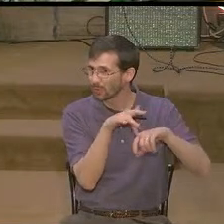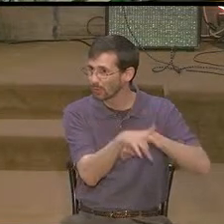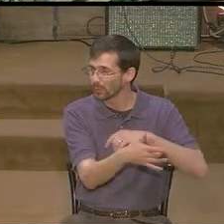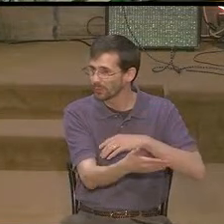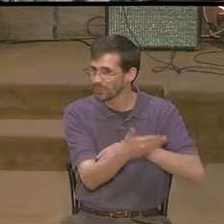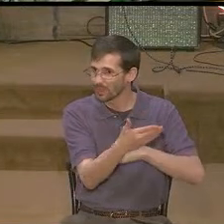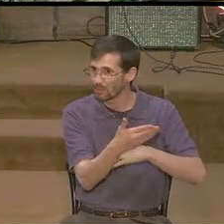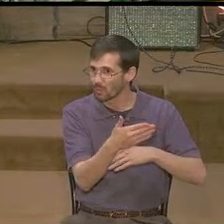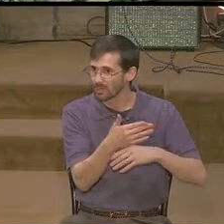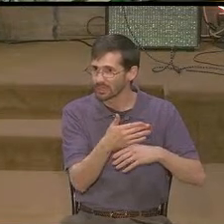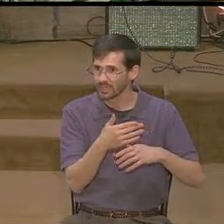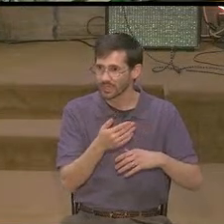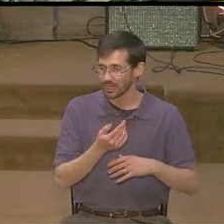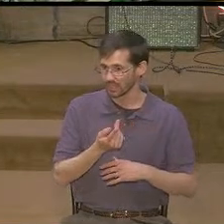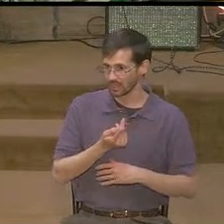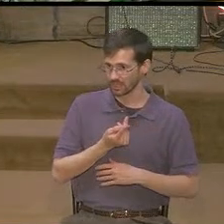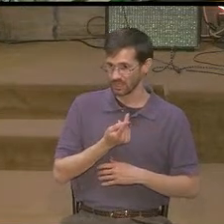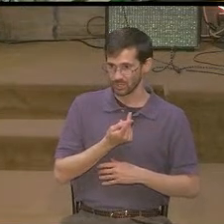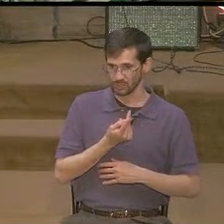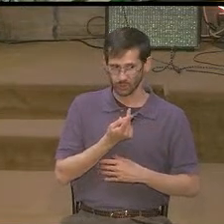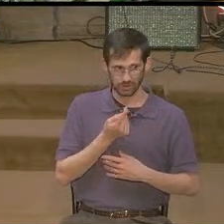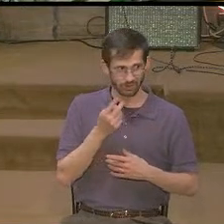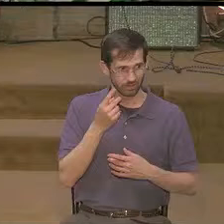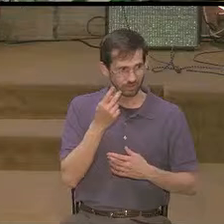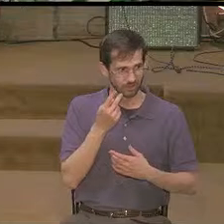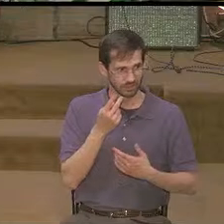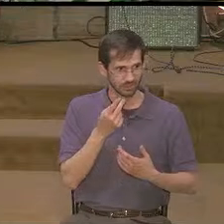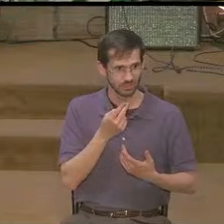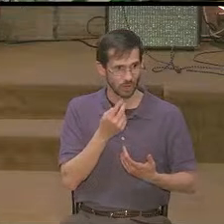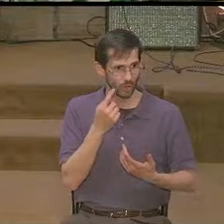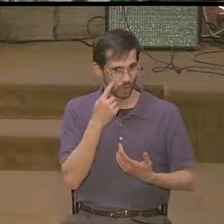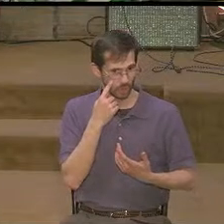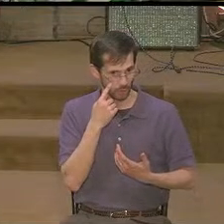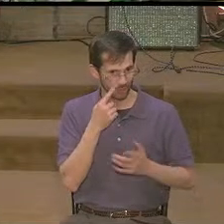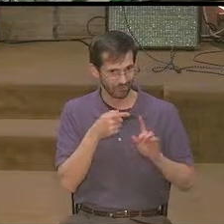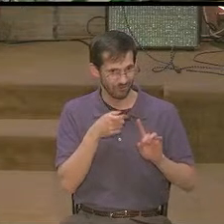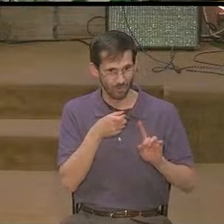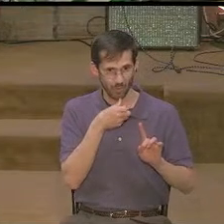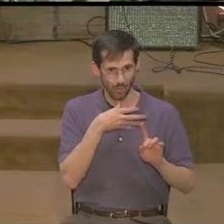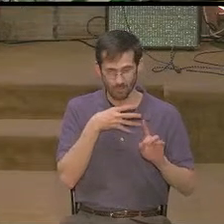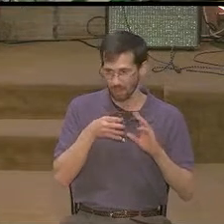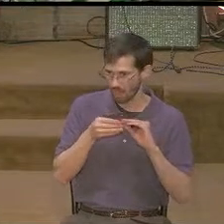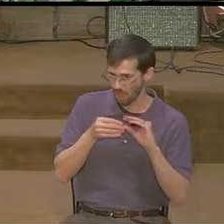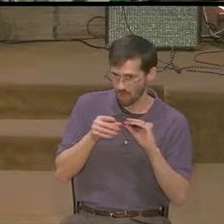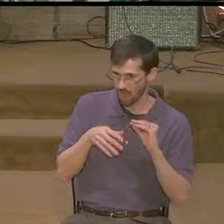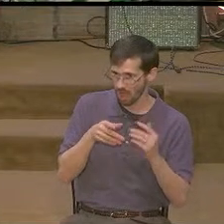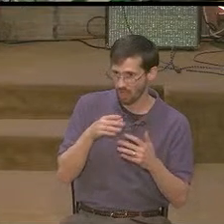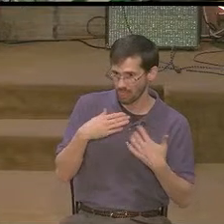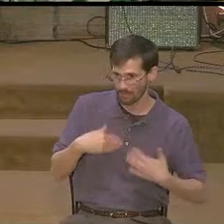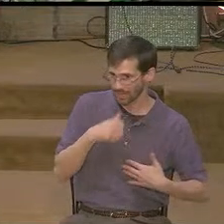find his body. And they came saying that they had seen a vision of angels who